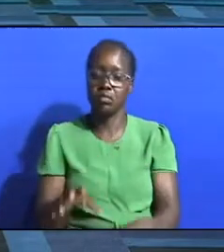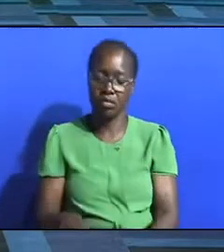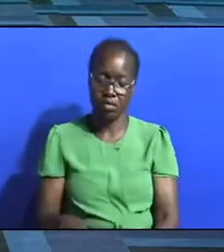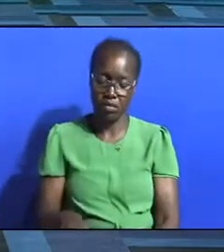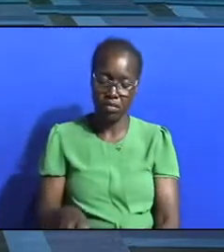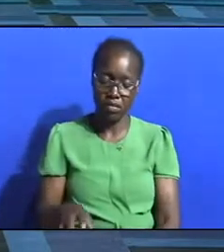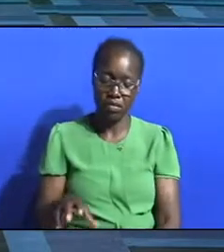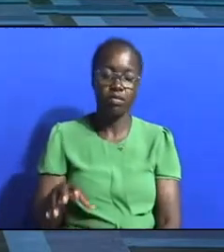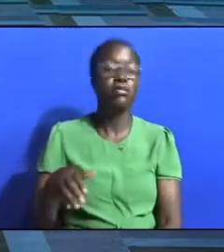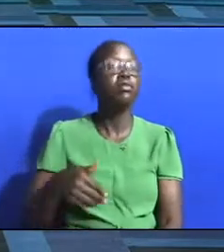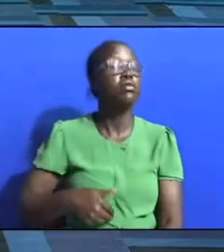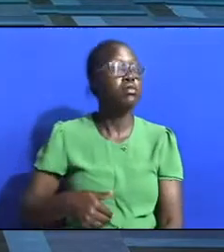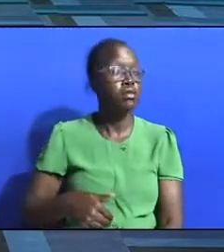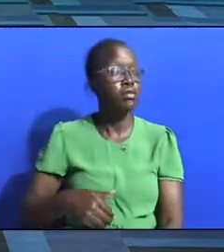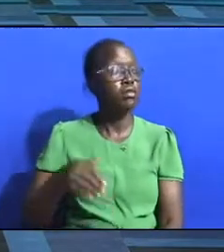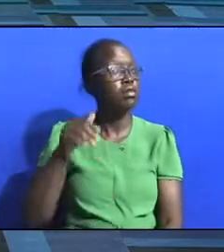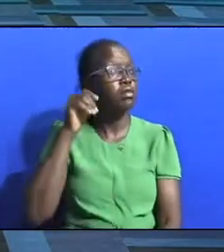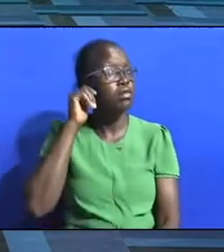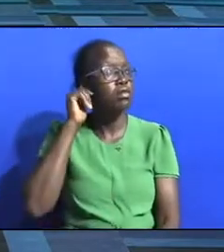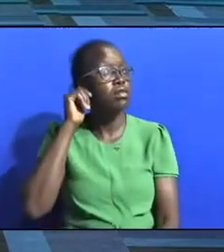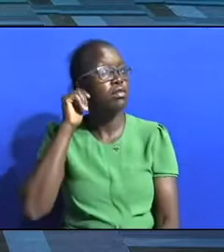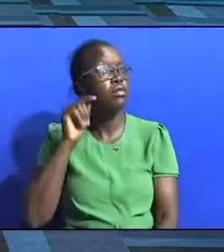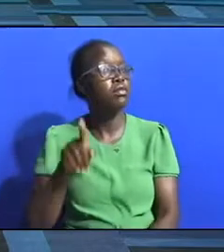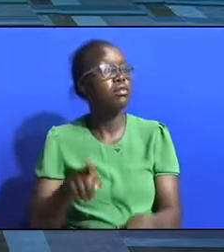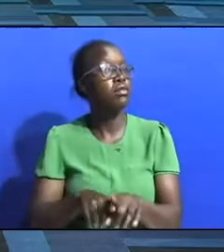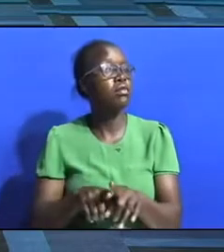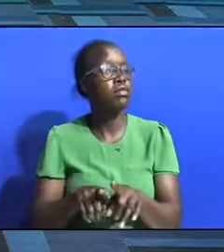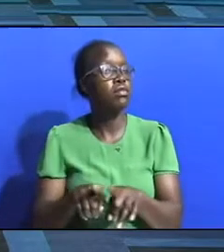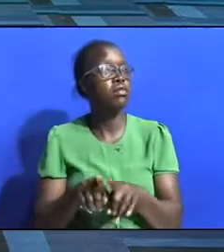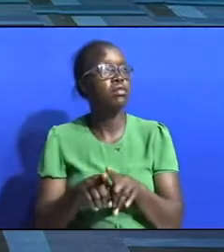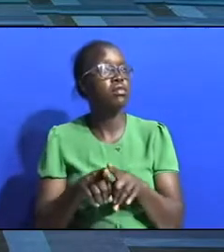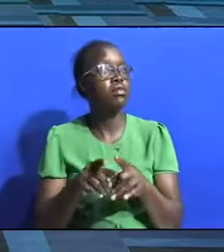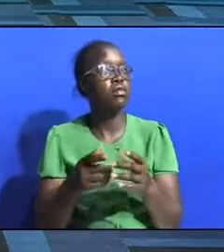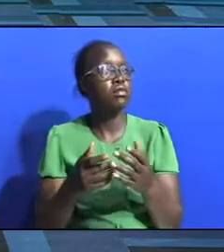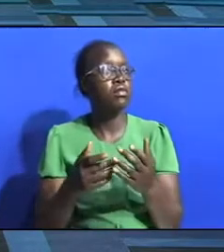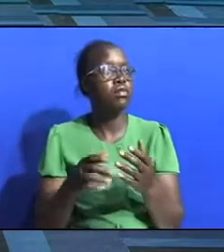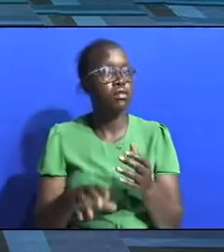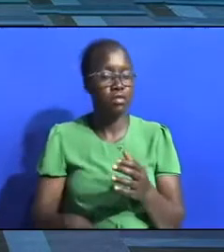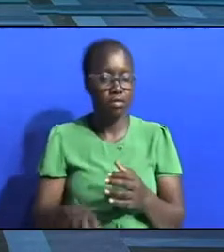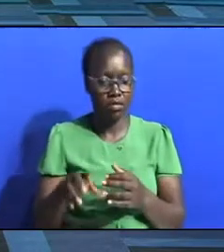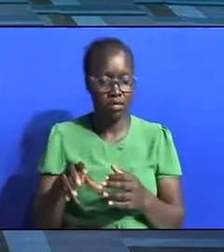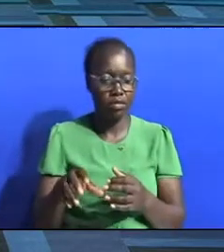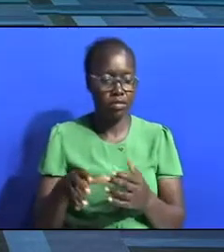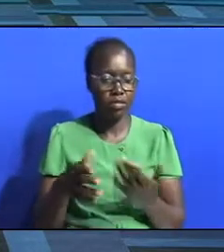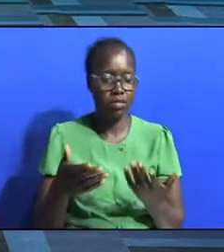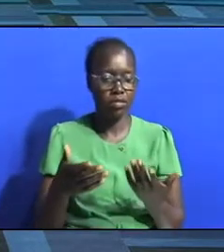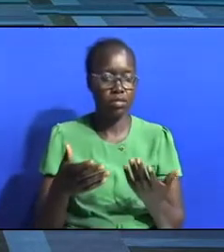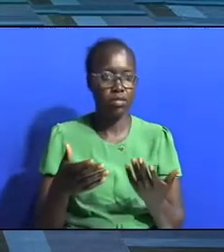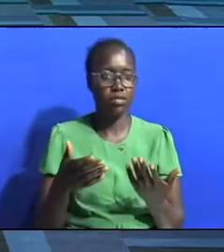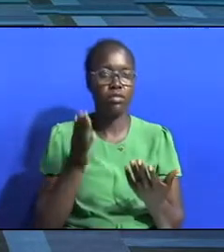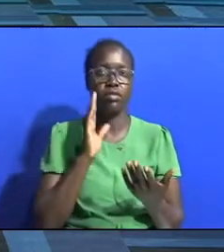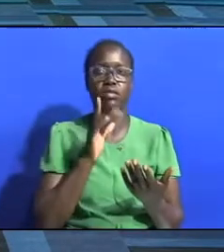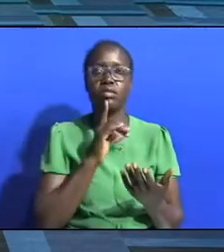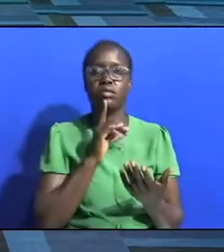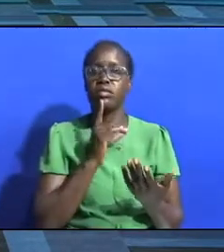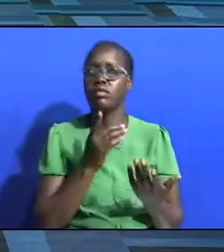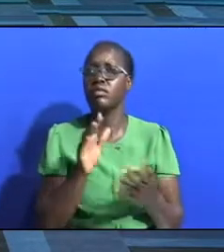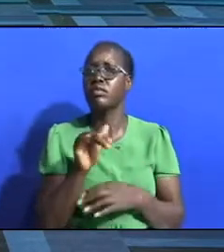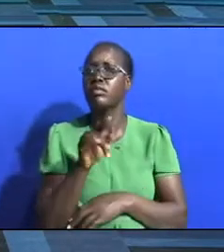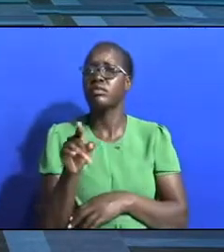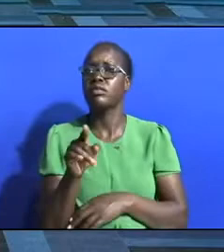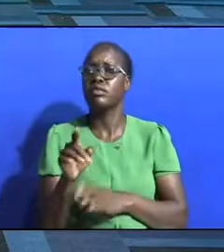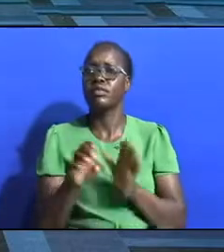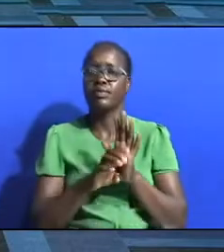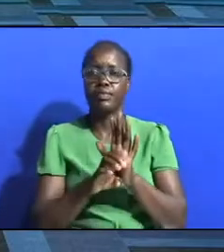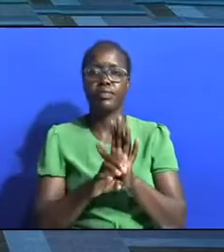young. They started obeying when they were still young. And in the little things that our parents ask us to do.